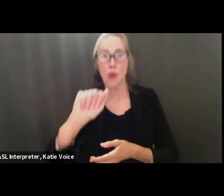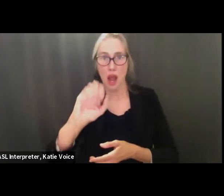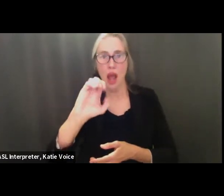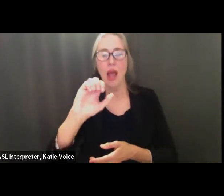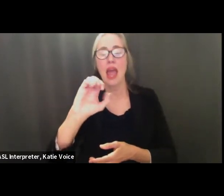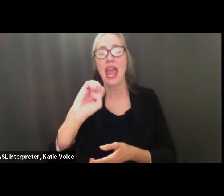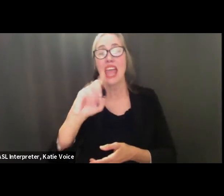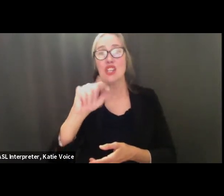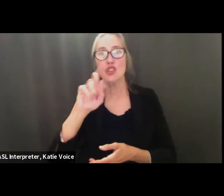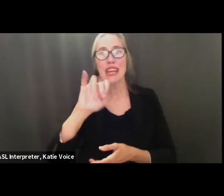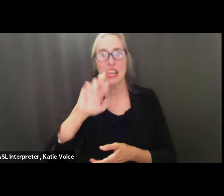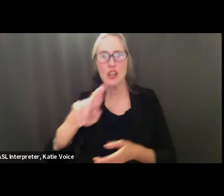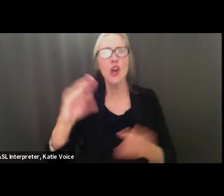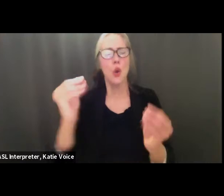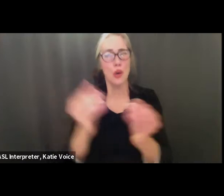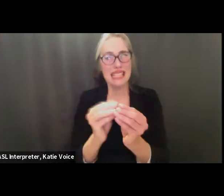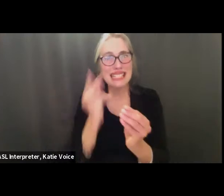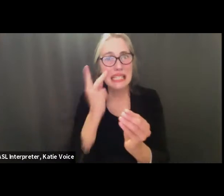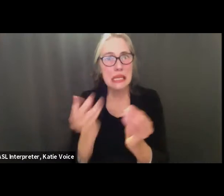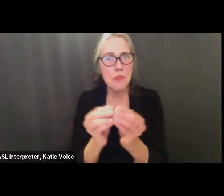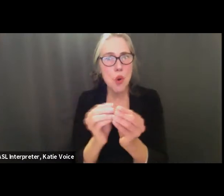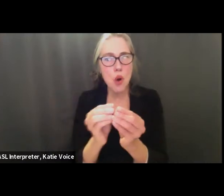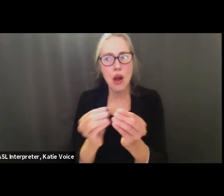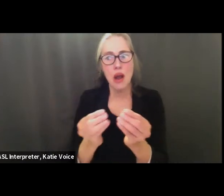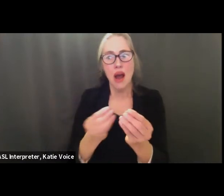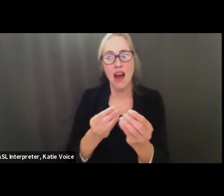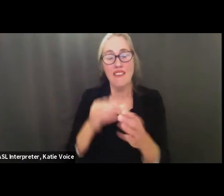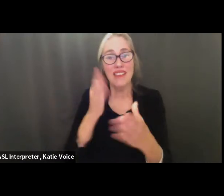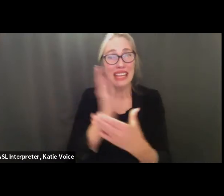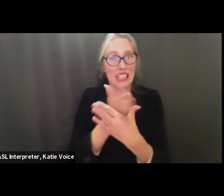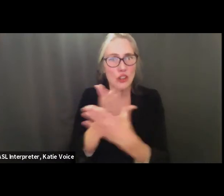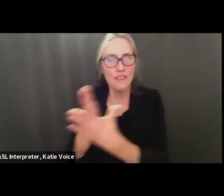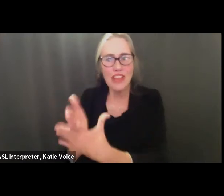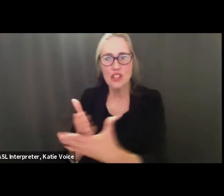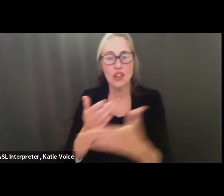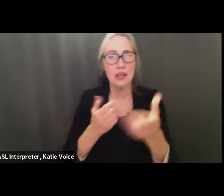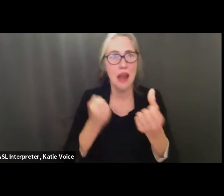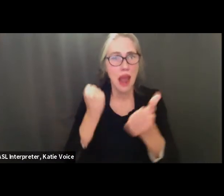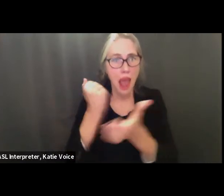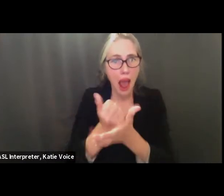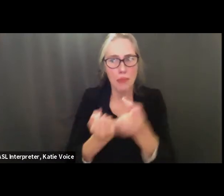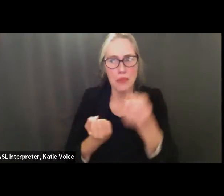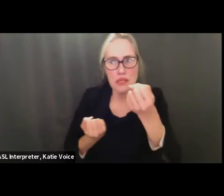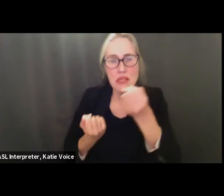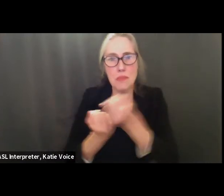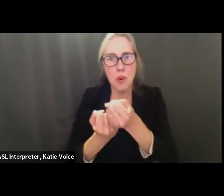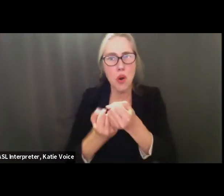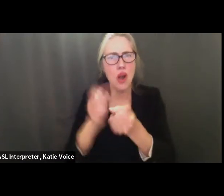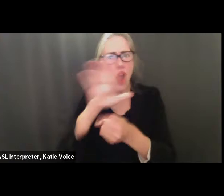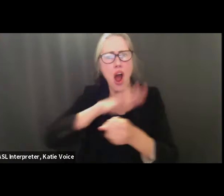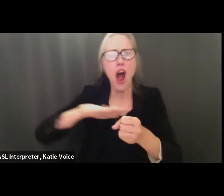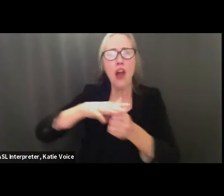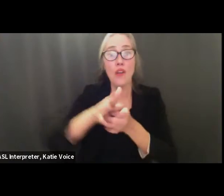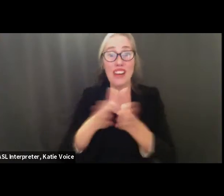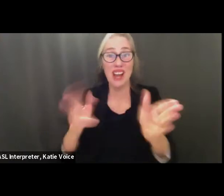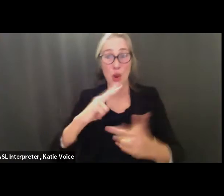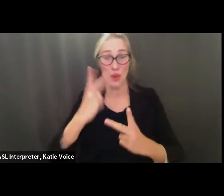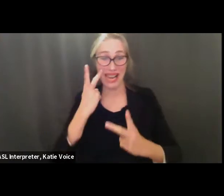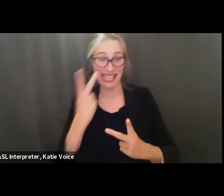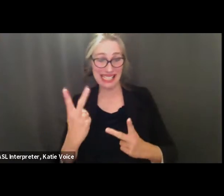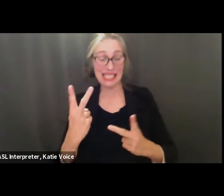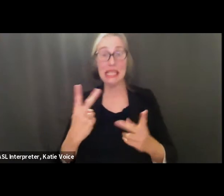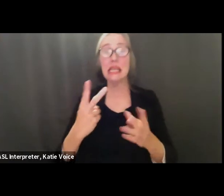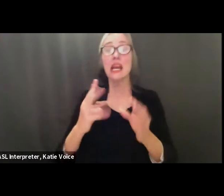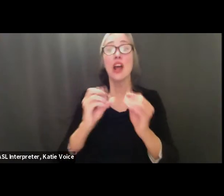do campus-wide so that I can be sure that the students who are doing the worst, the most vulnerable at McKinley, Cleveland,